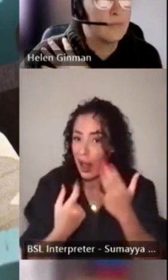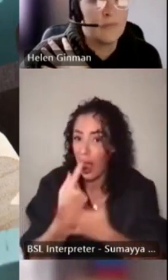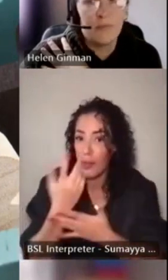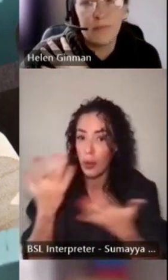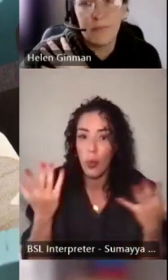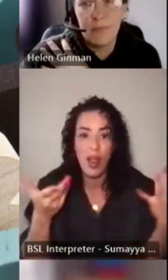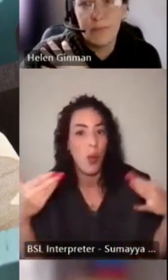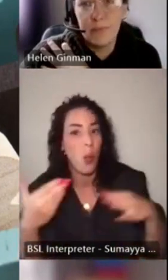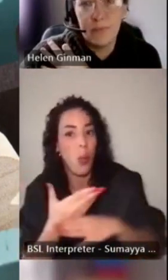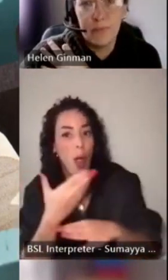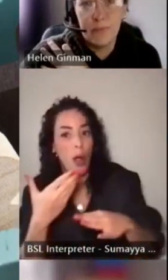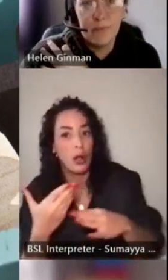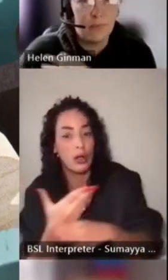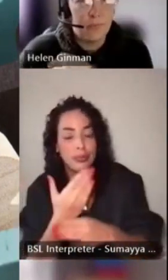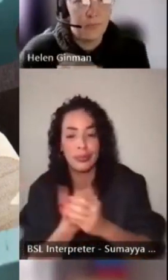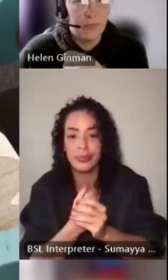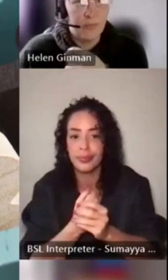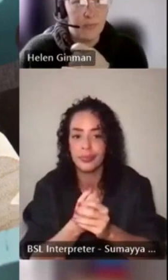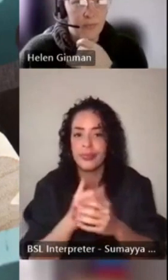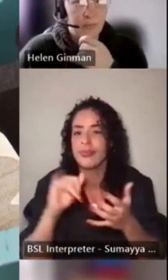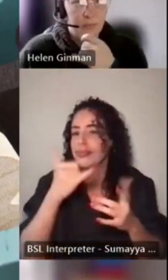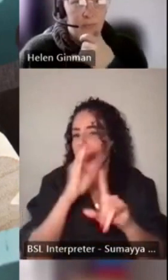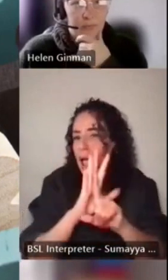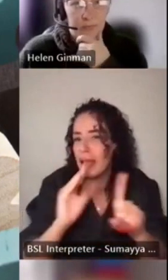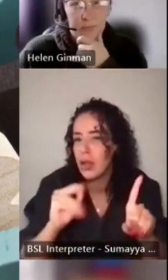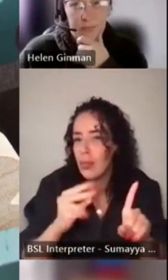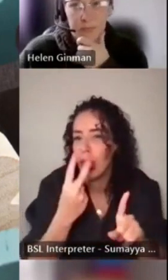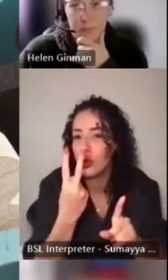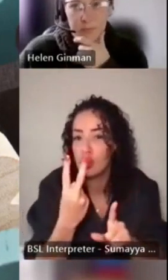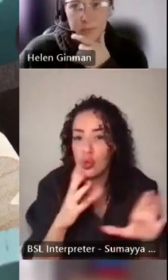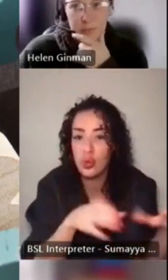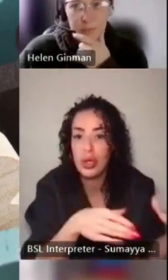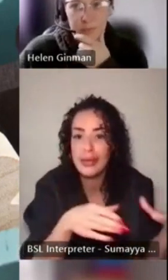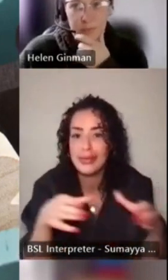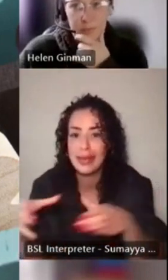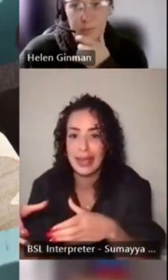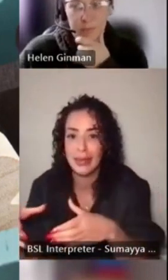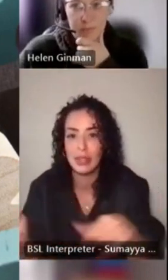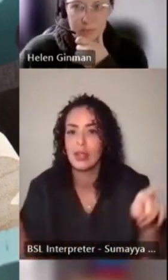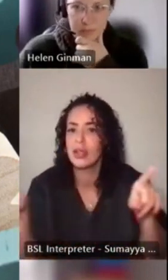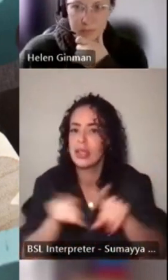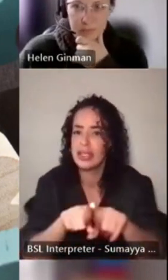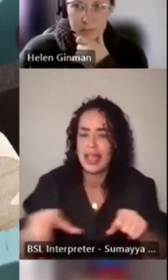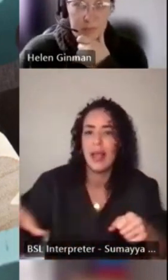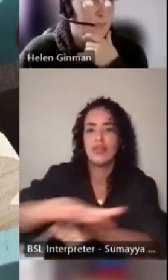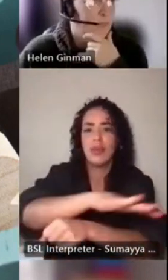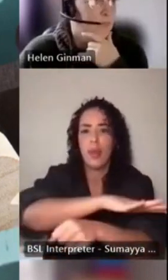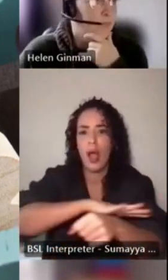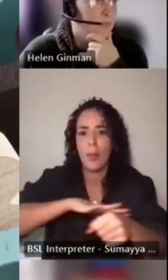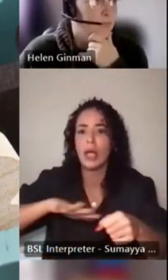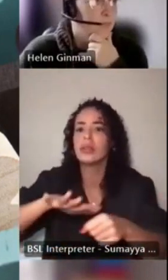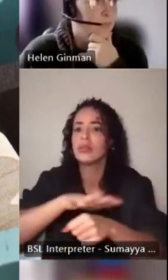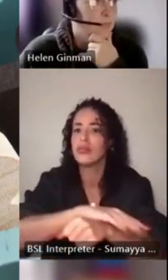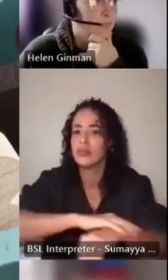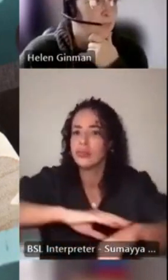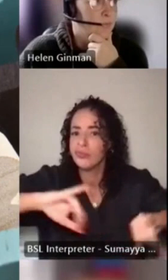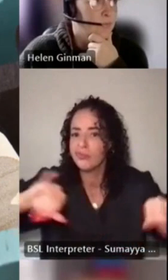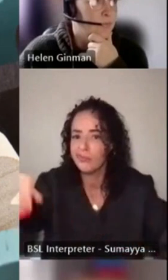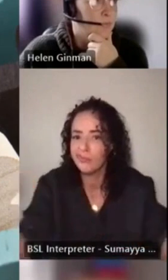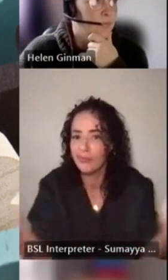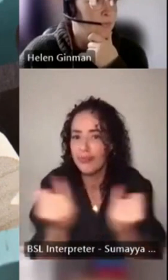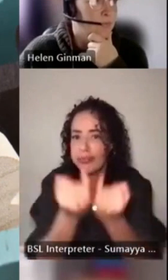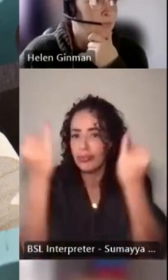setting, when maybe you've got two teams within the same department that have conflicting goals